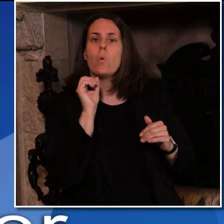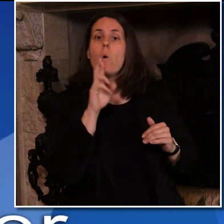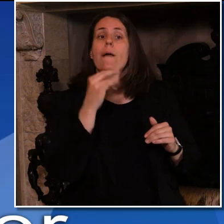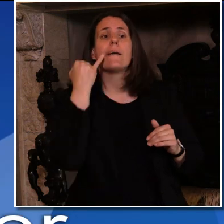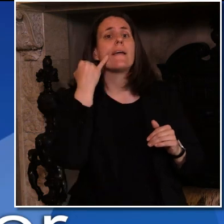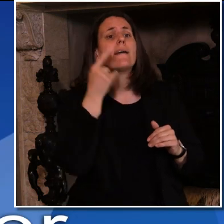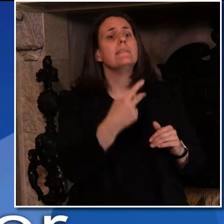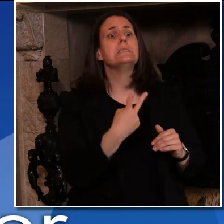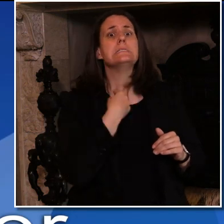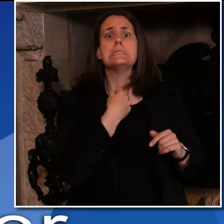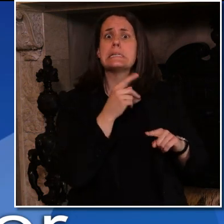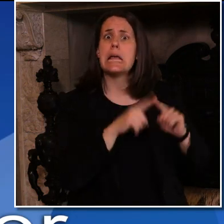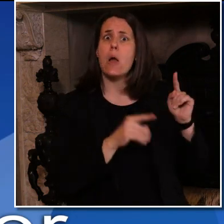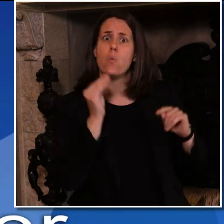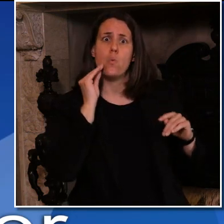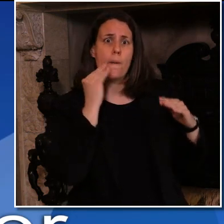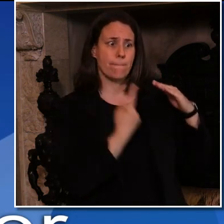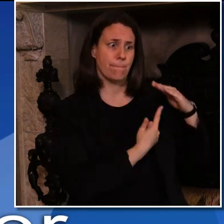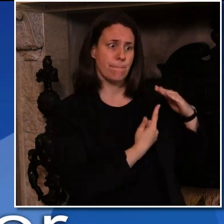this chain of infection?